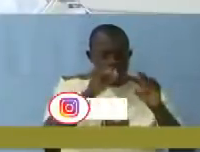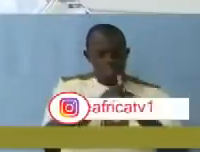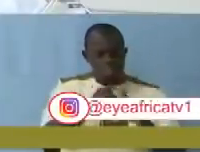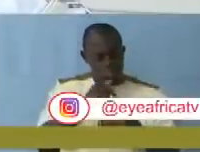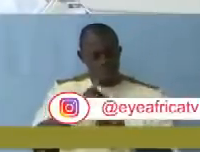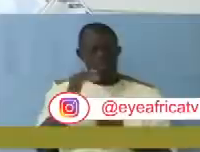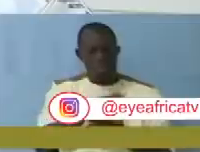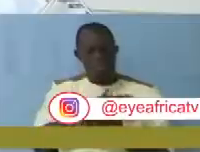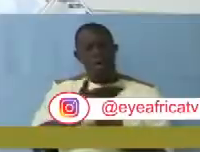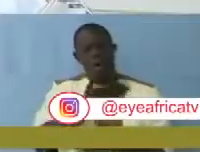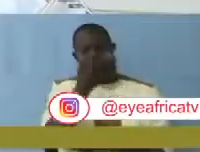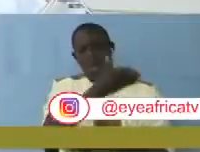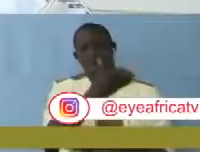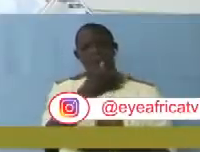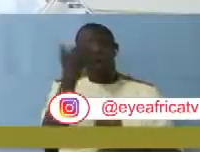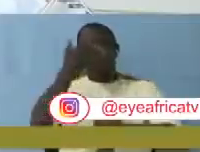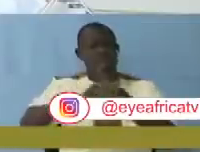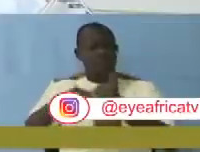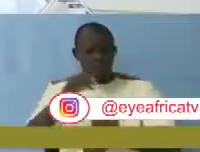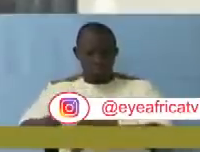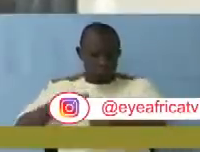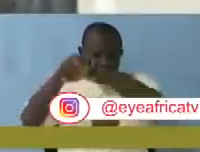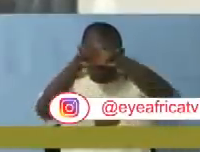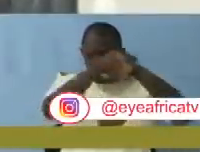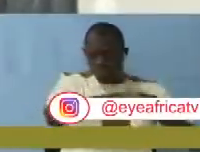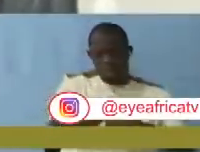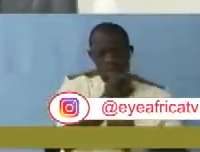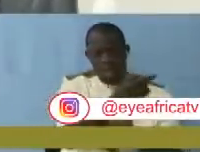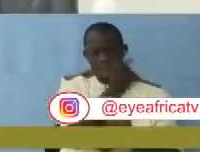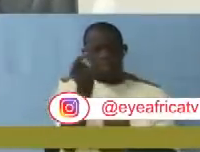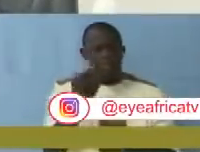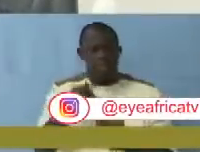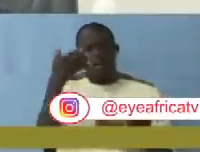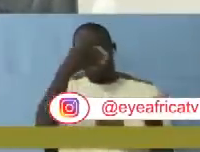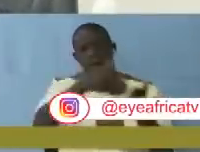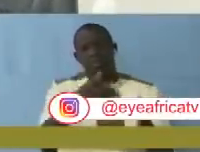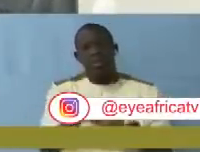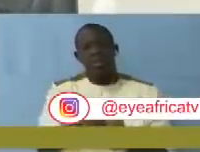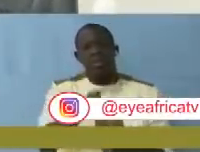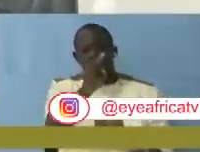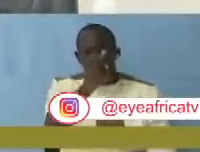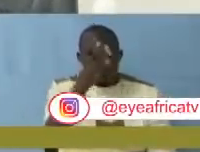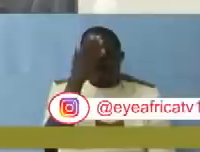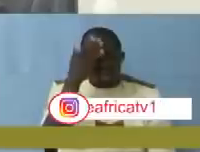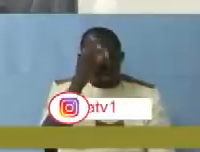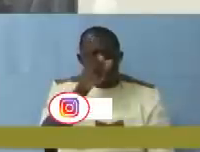to the investigation. Well, do you know a person called Bachsamba